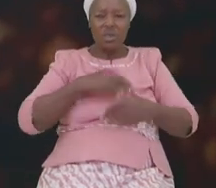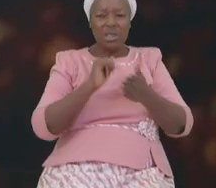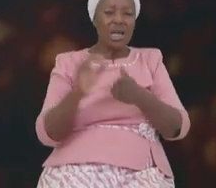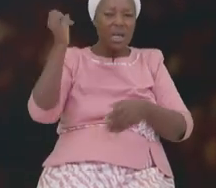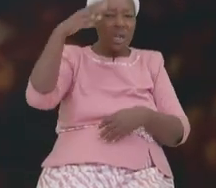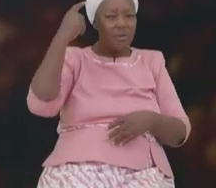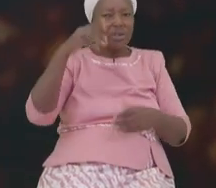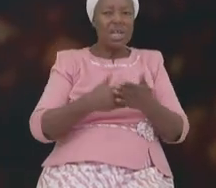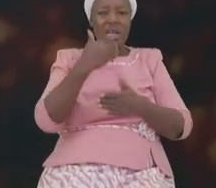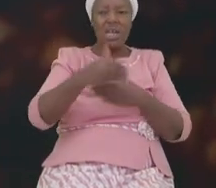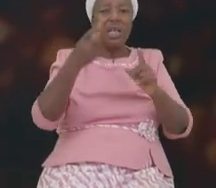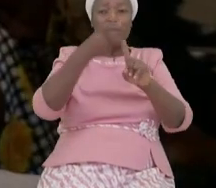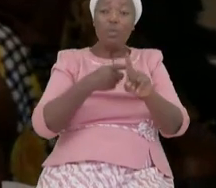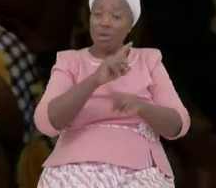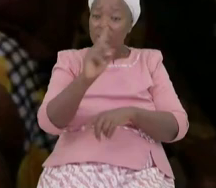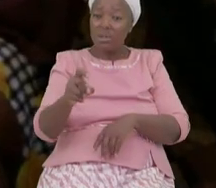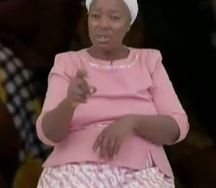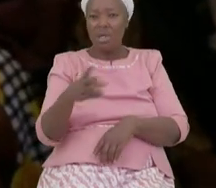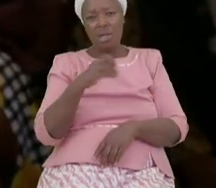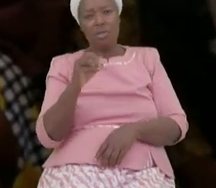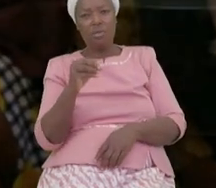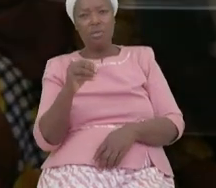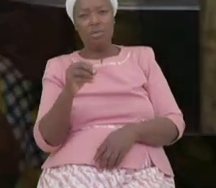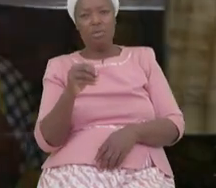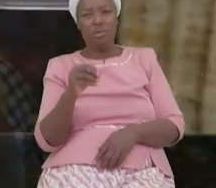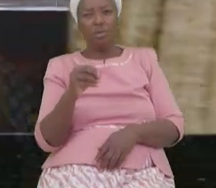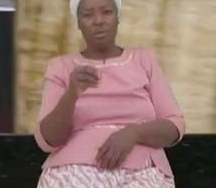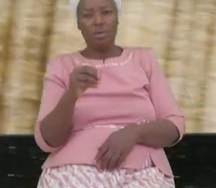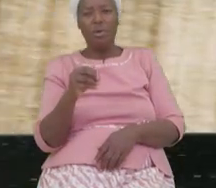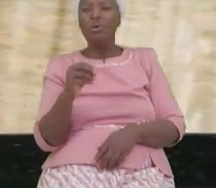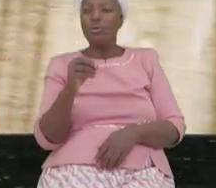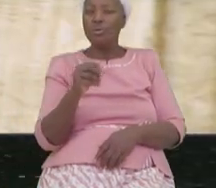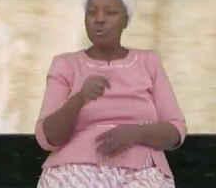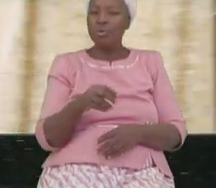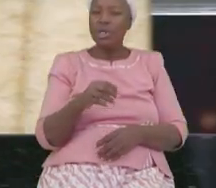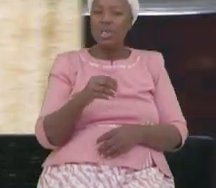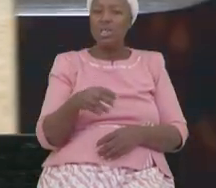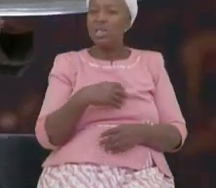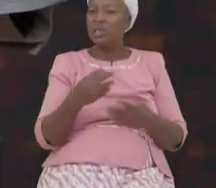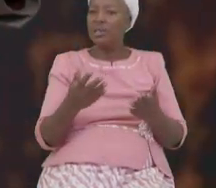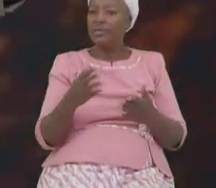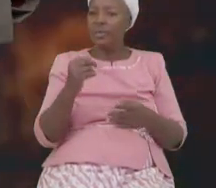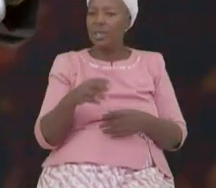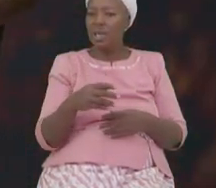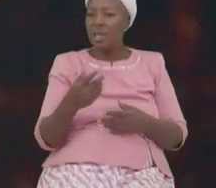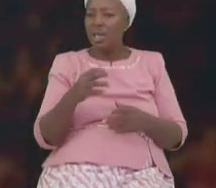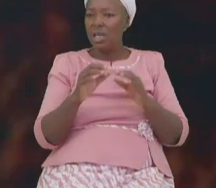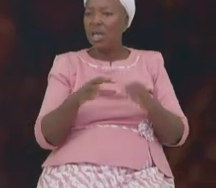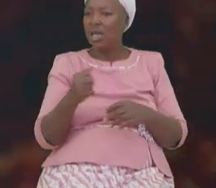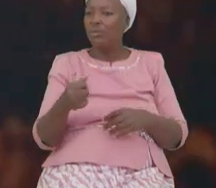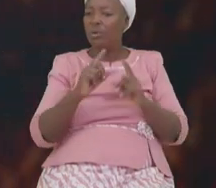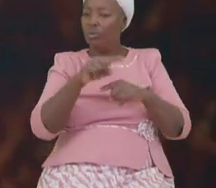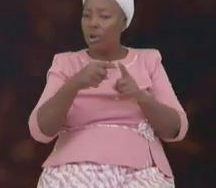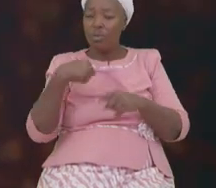the next month? And so, if one will say a lifetime